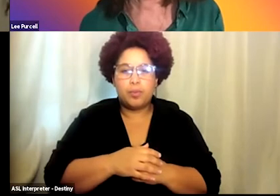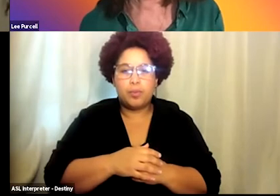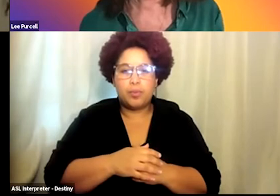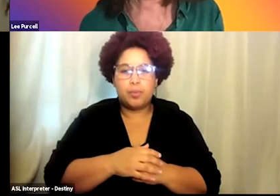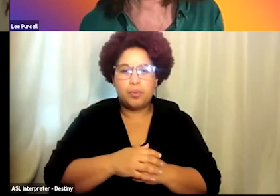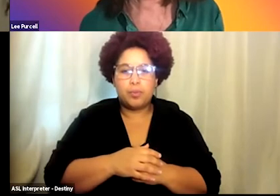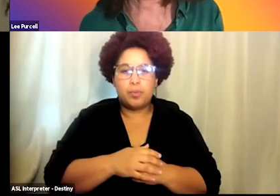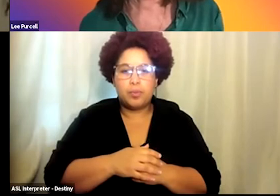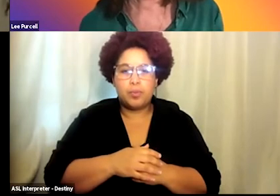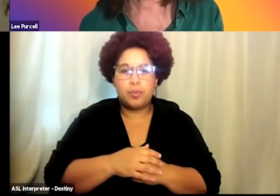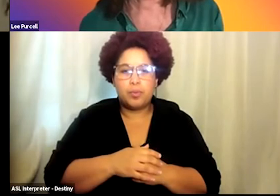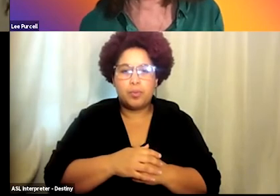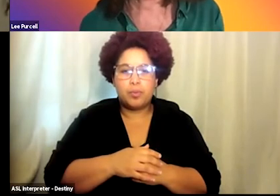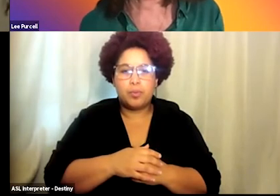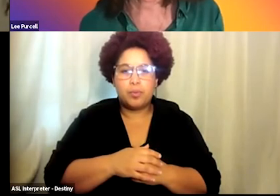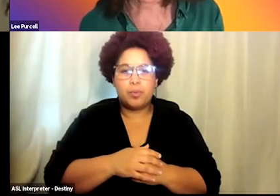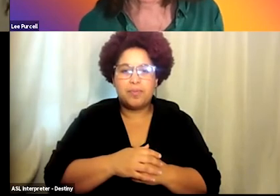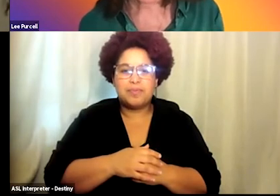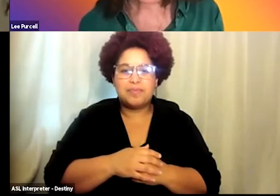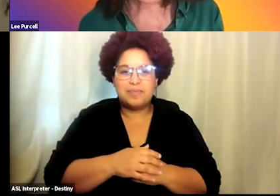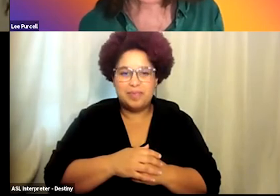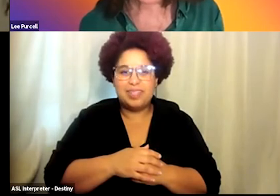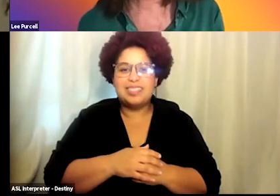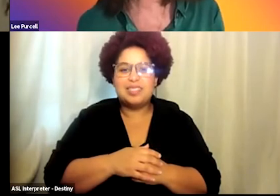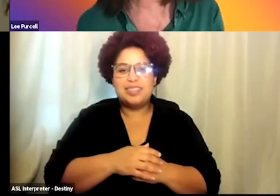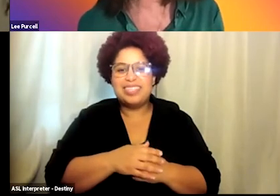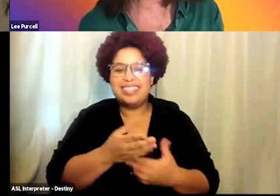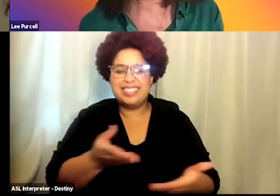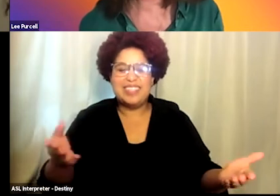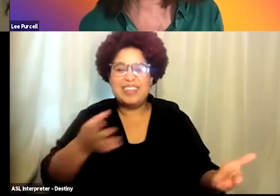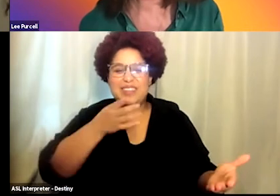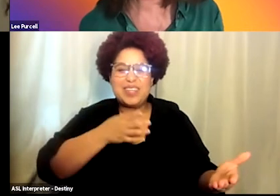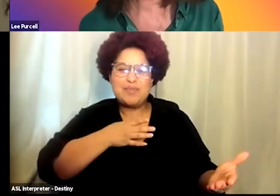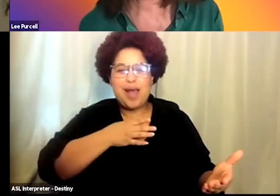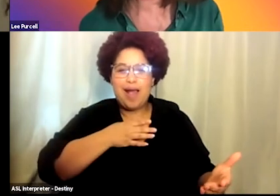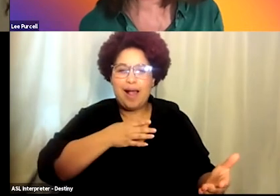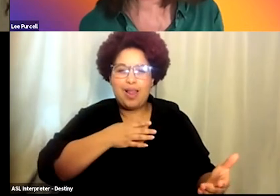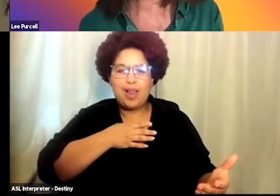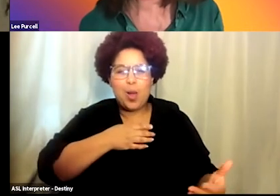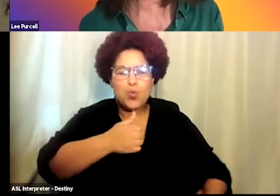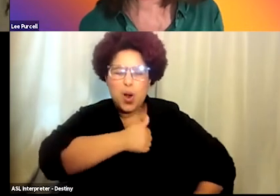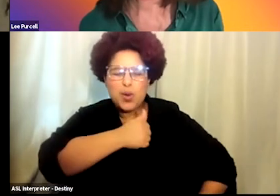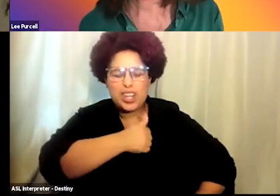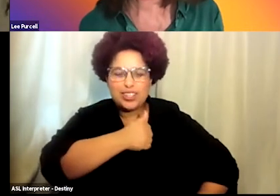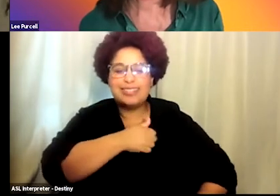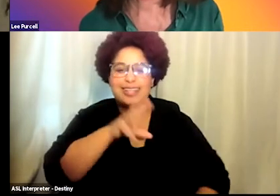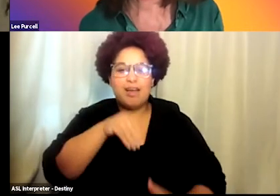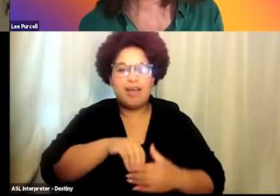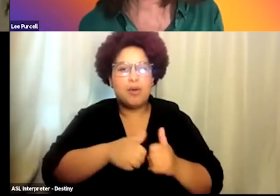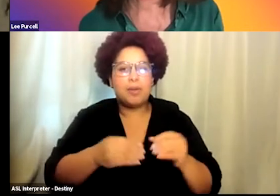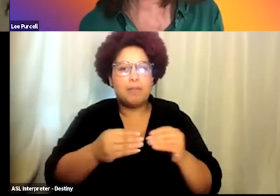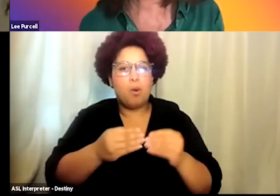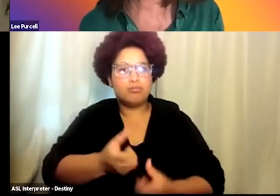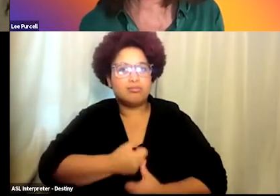to my female warriors at arms here as well to address that, how we can be more vocal about that